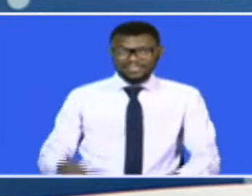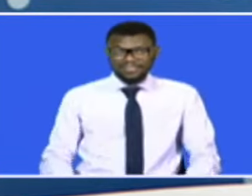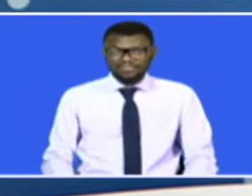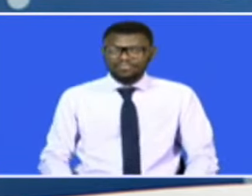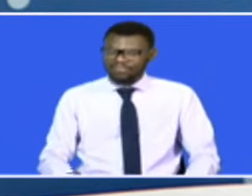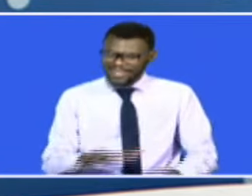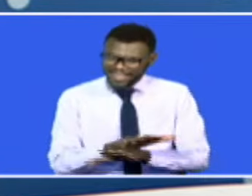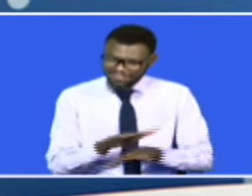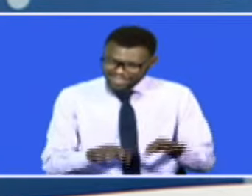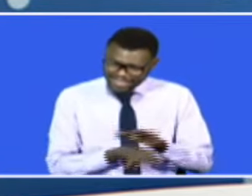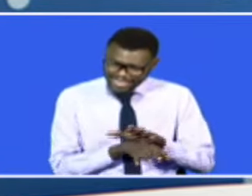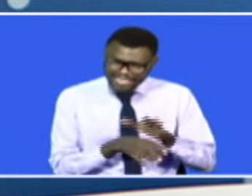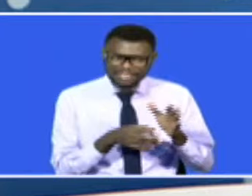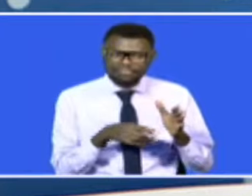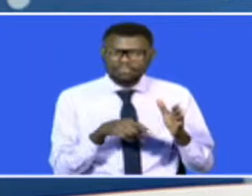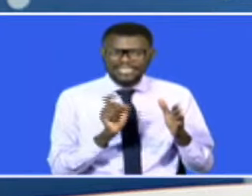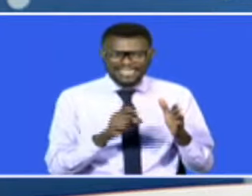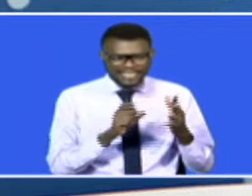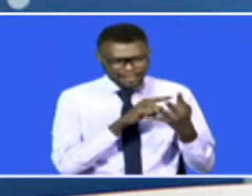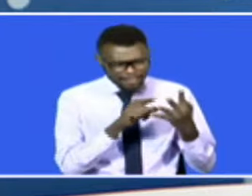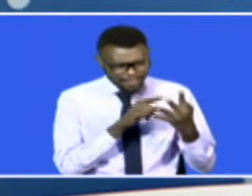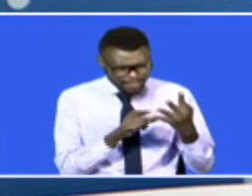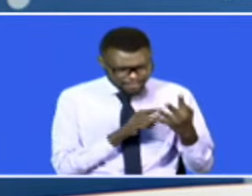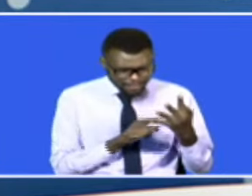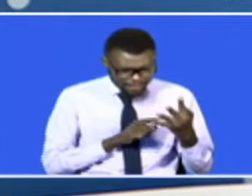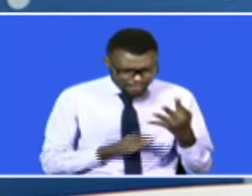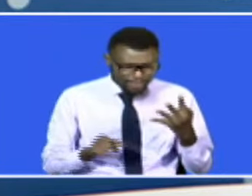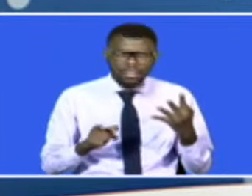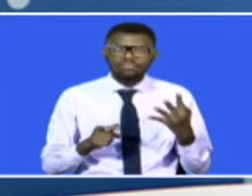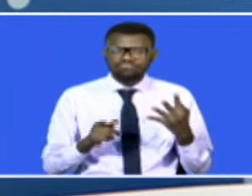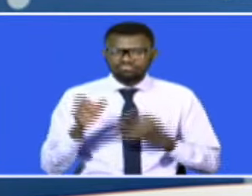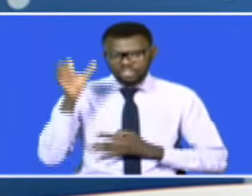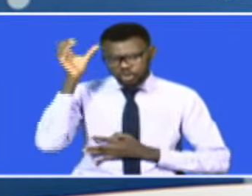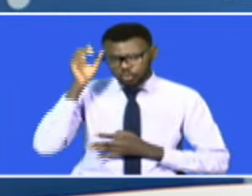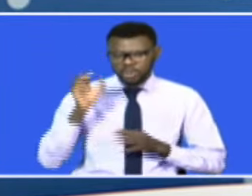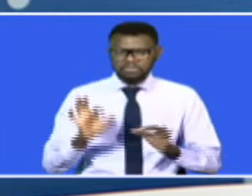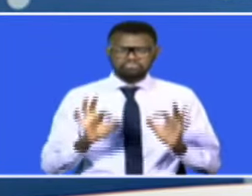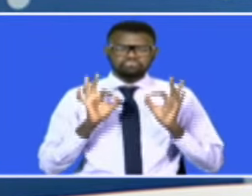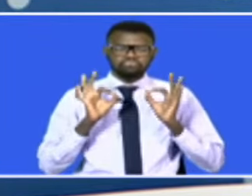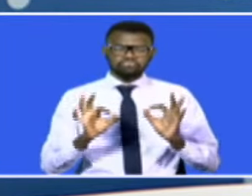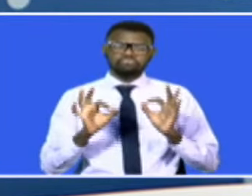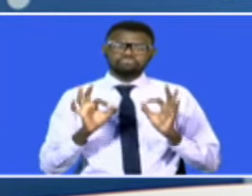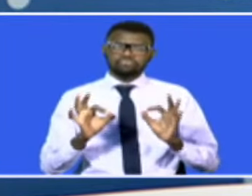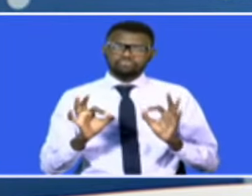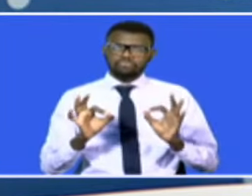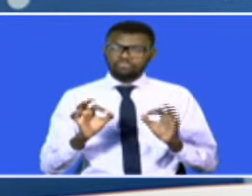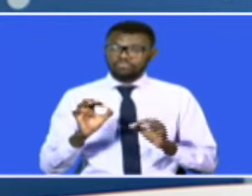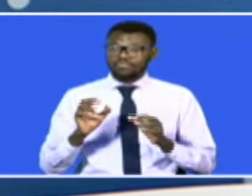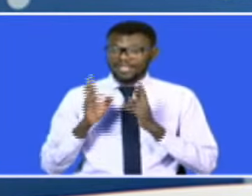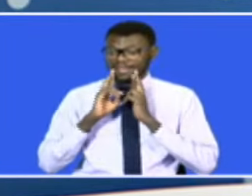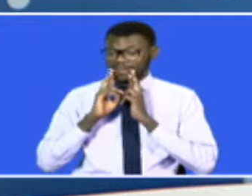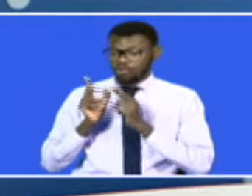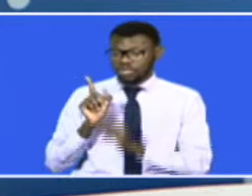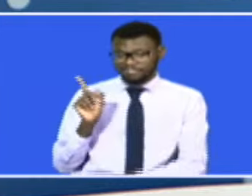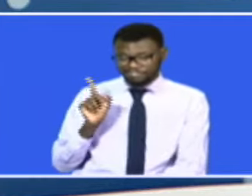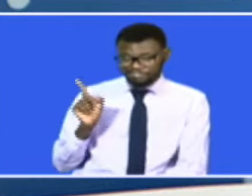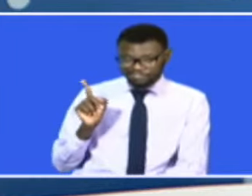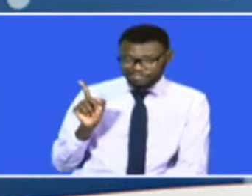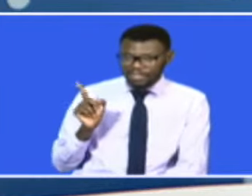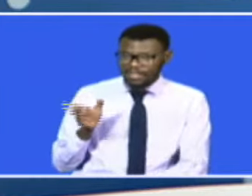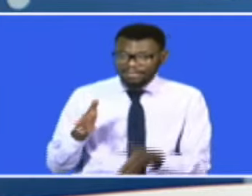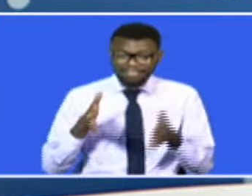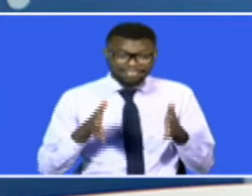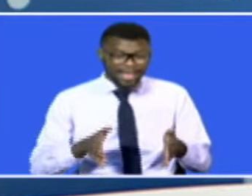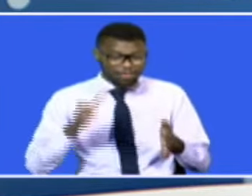all the statutory requirements outlined in the Urban Areas and Cities Act. As Elvis Kosgei reports, the